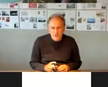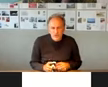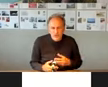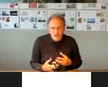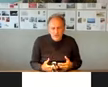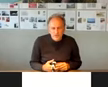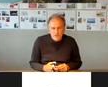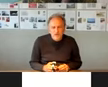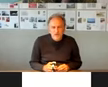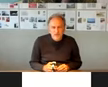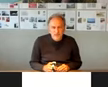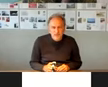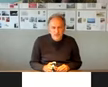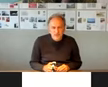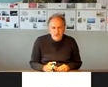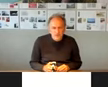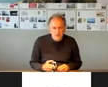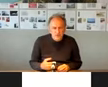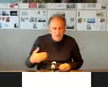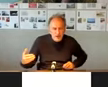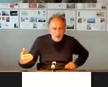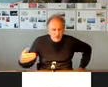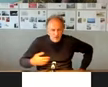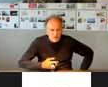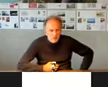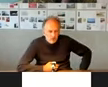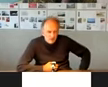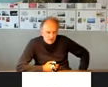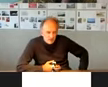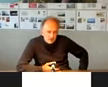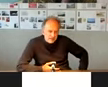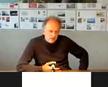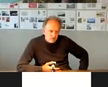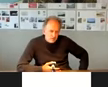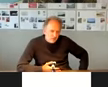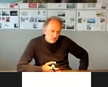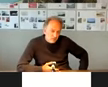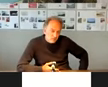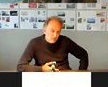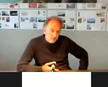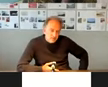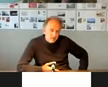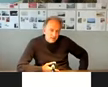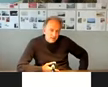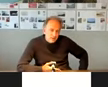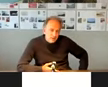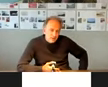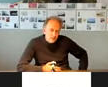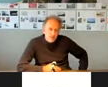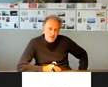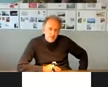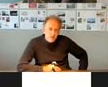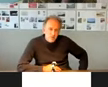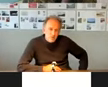school reception area, the morning between noon and 2 o'clock. The children can stay in school. In general,